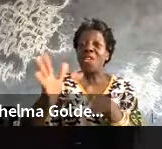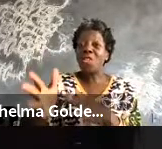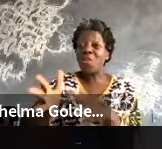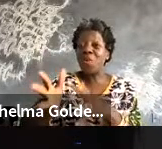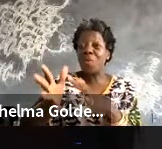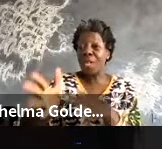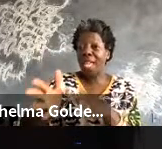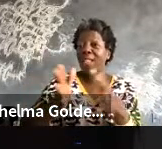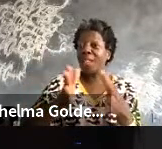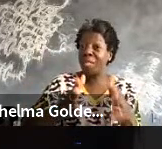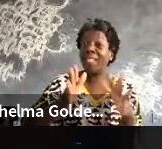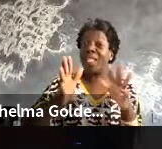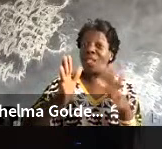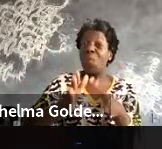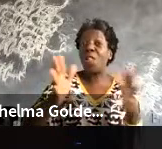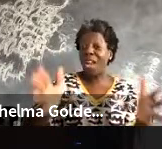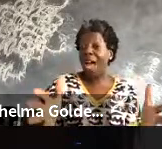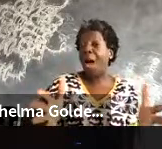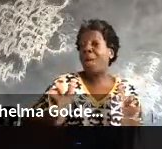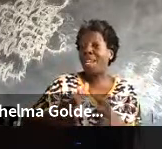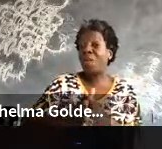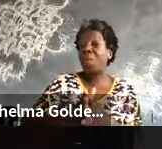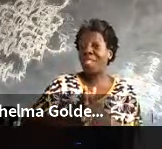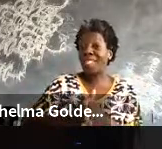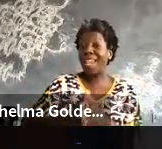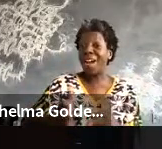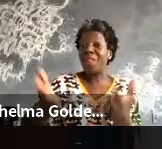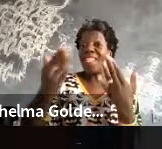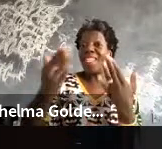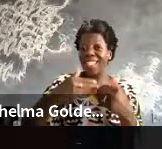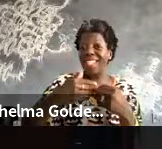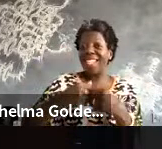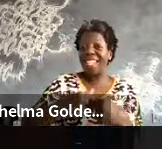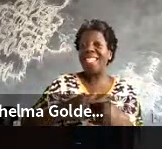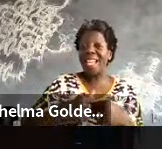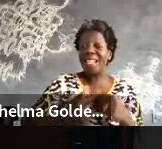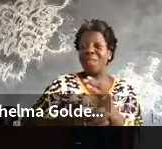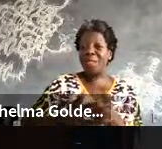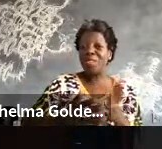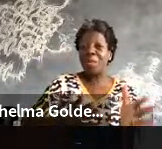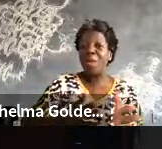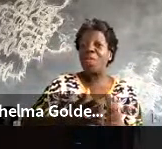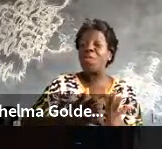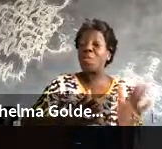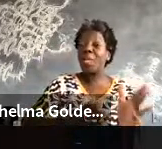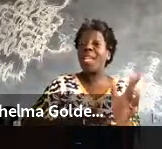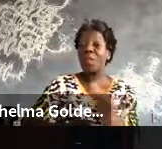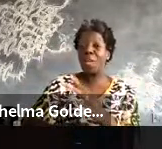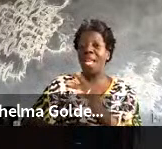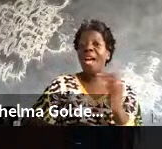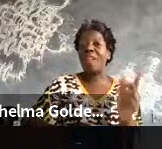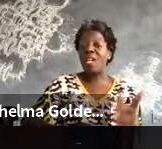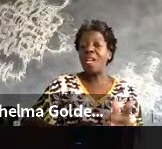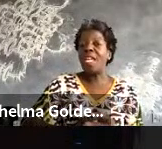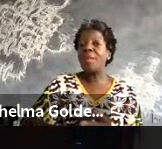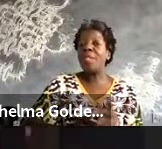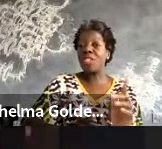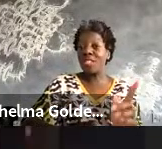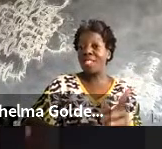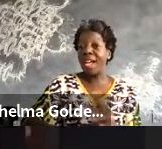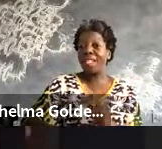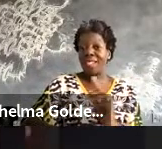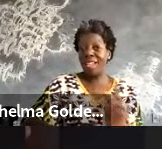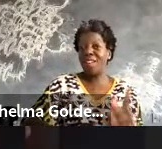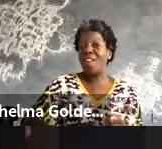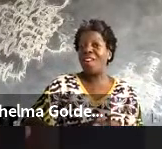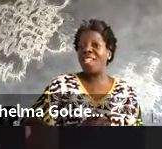way, you, Raquel and Micheline, you all are at Pioneer Works now, sitting in the exhibition, but on the screen, we have